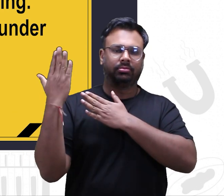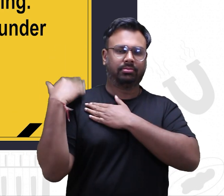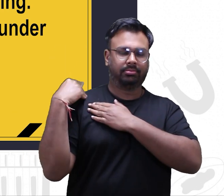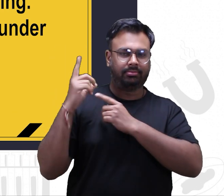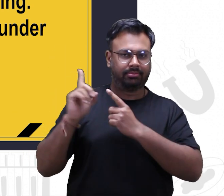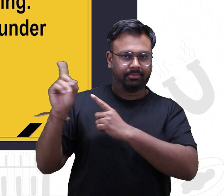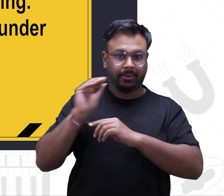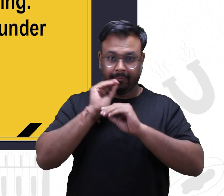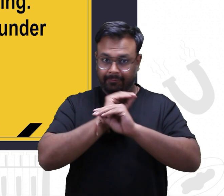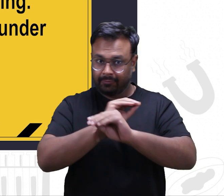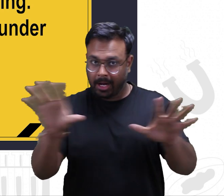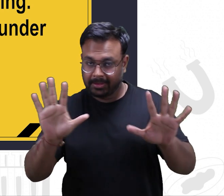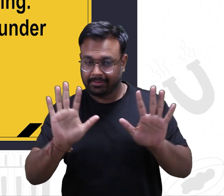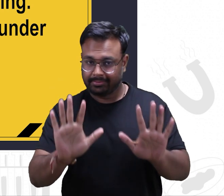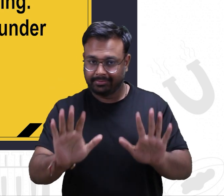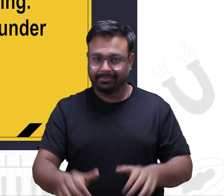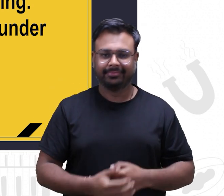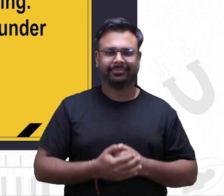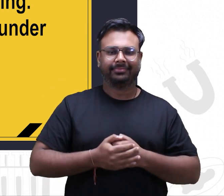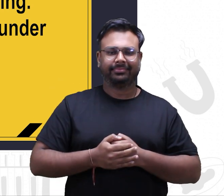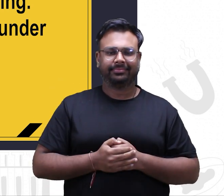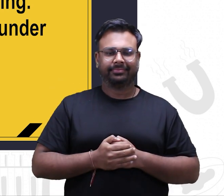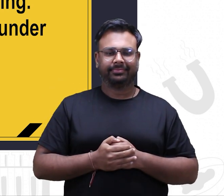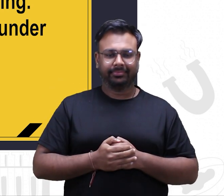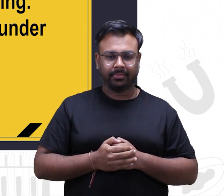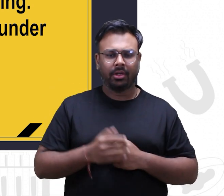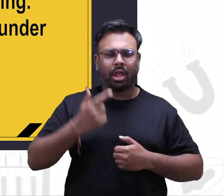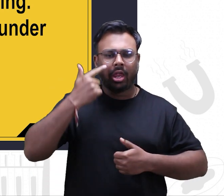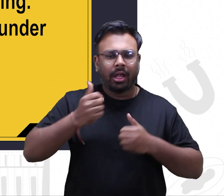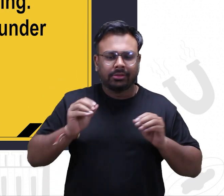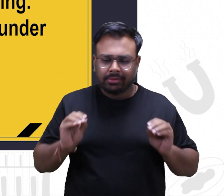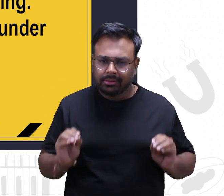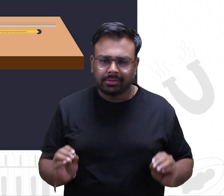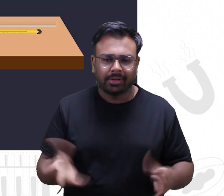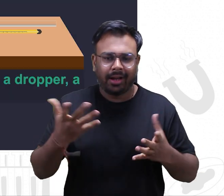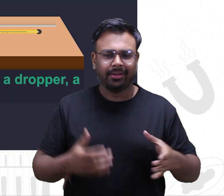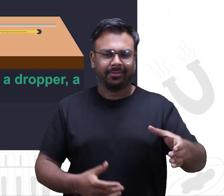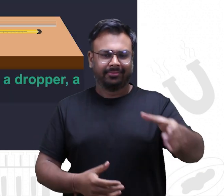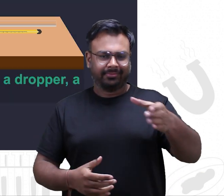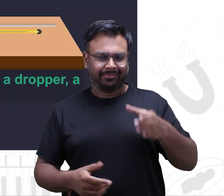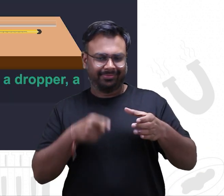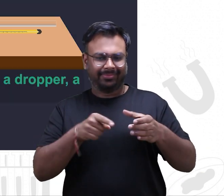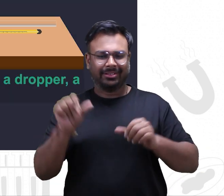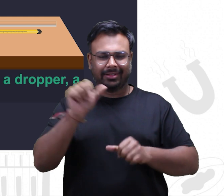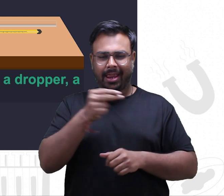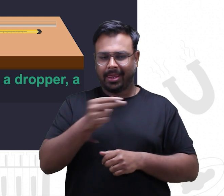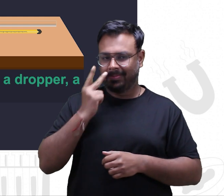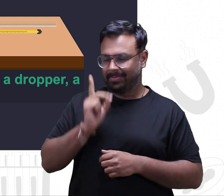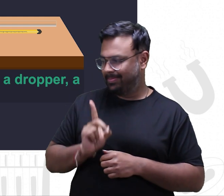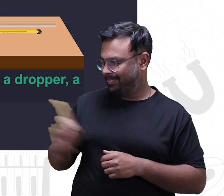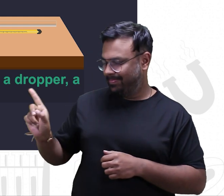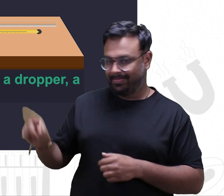always use concentrated chemicals under teacher or lab supervisor guidance. For this experiment, we